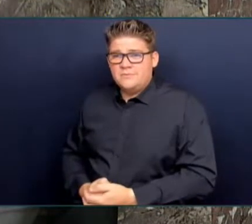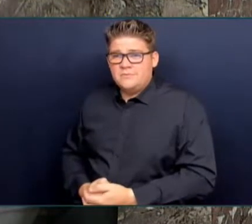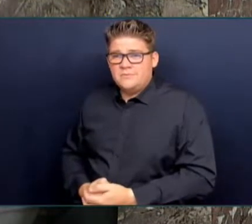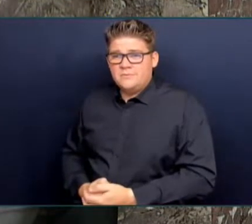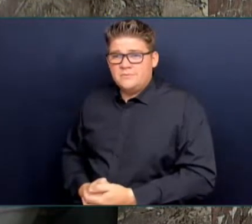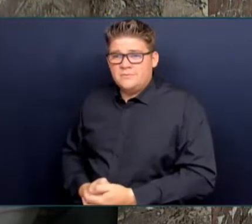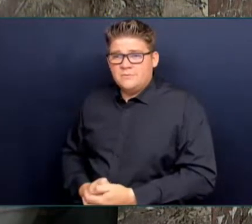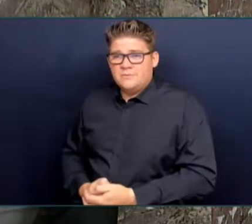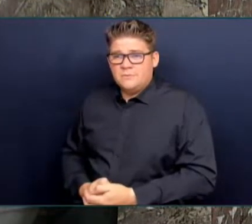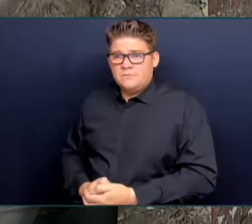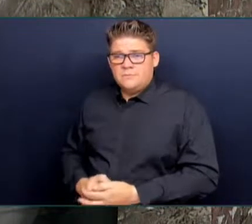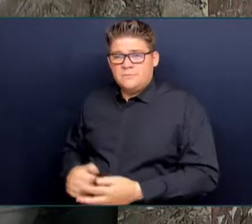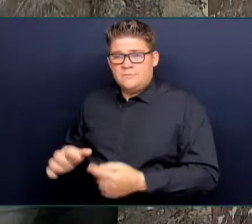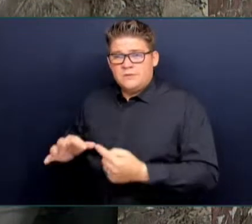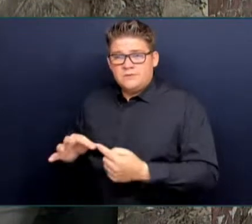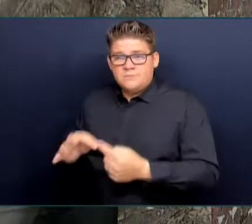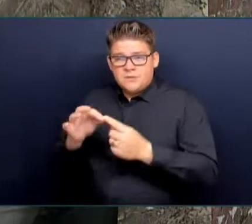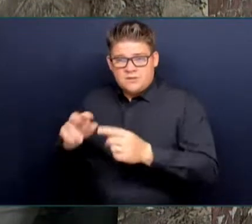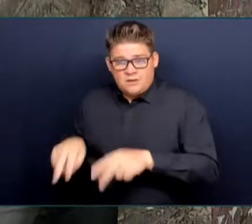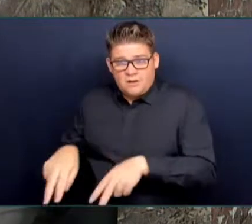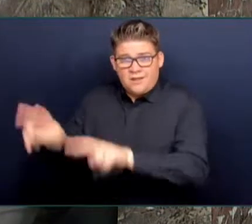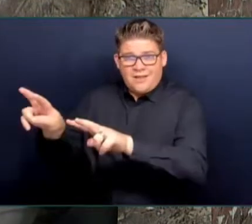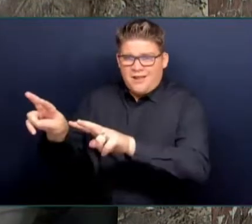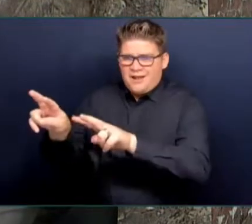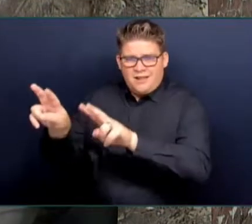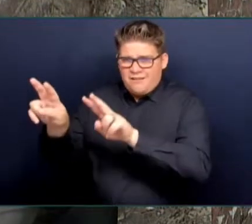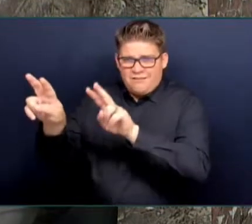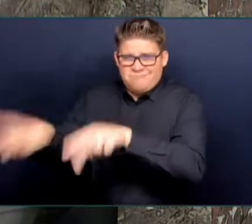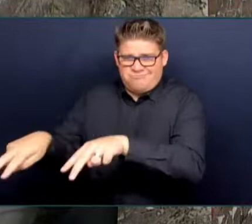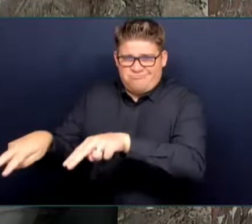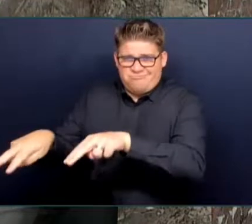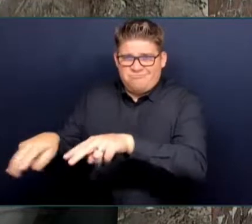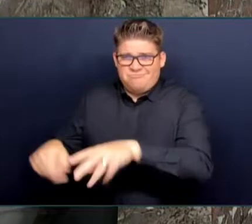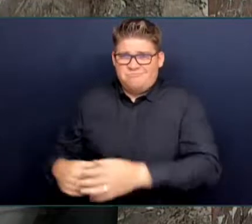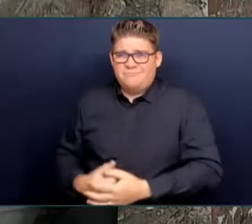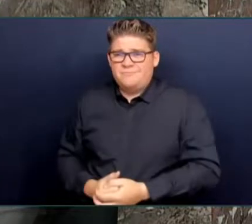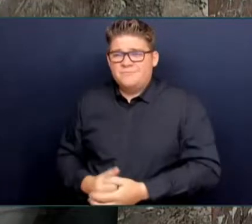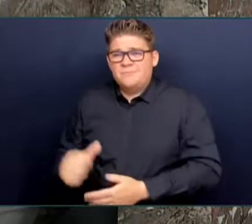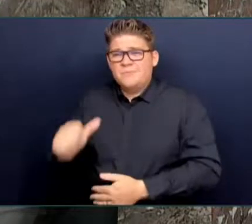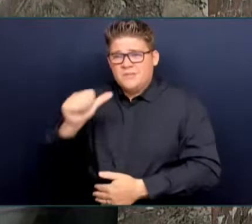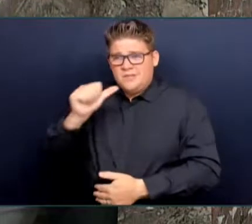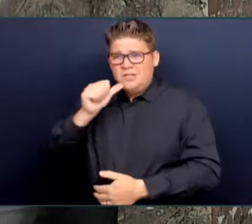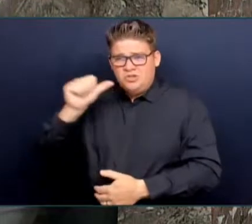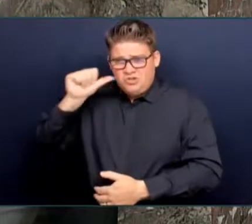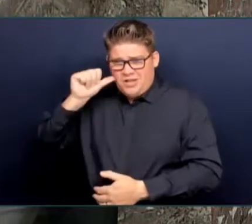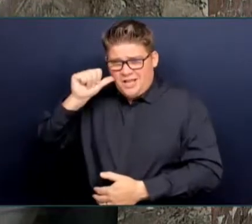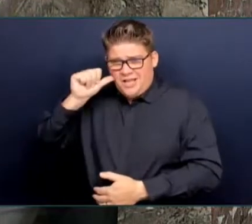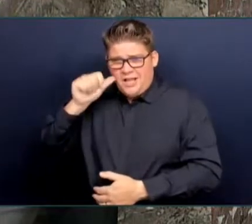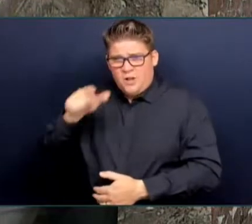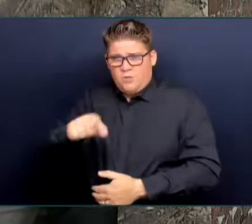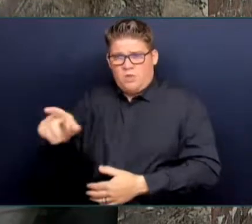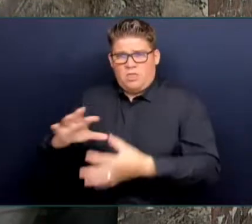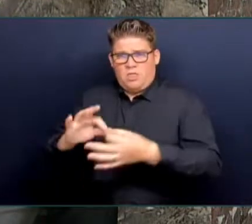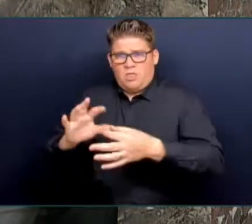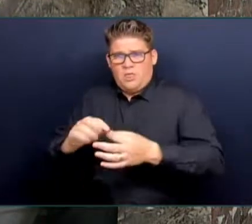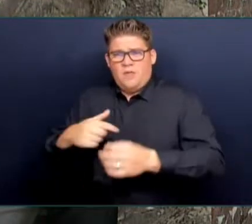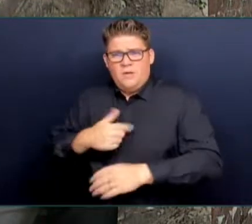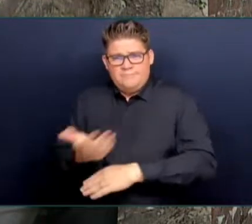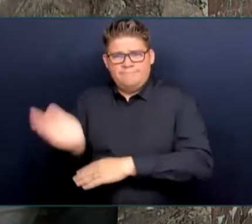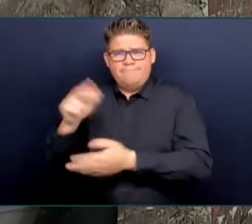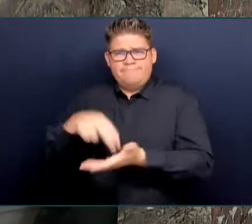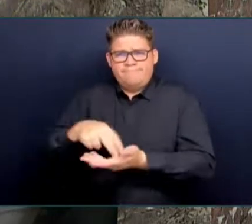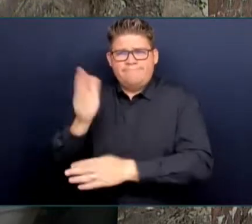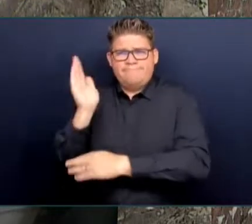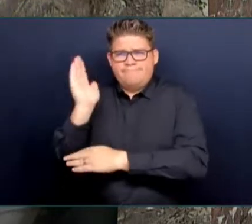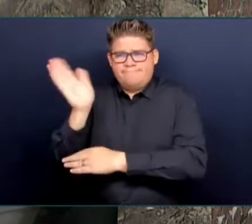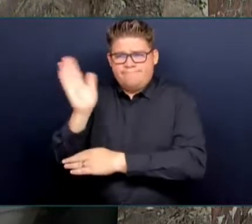Opposition. We in British Columbia, yesterday we spoke to this, have established an agency to support nurses and other healthcare workers in